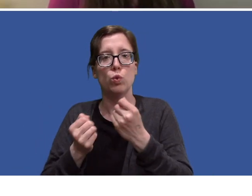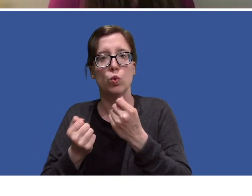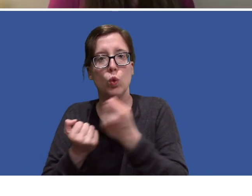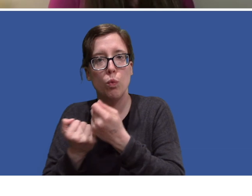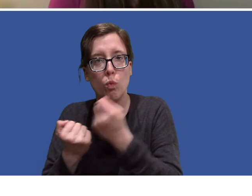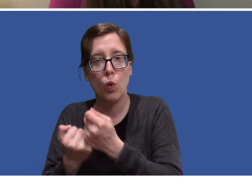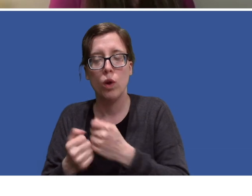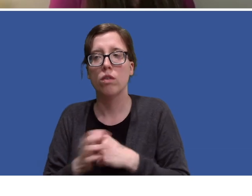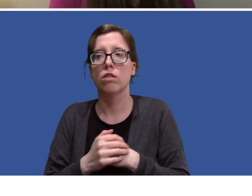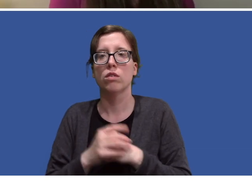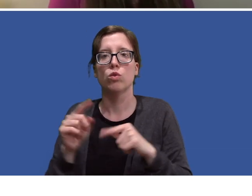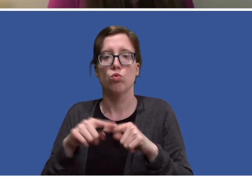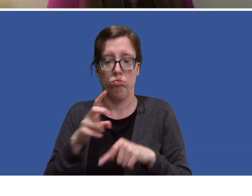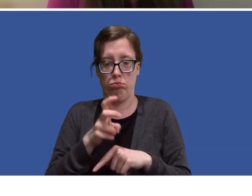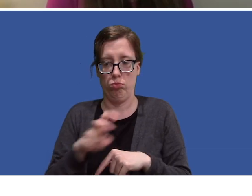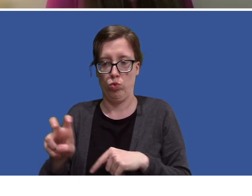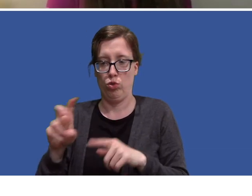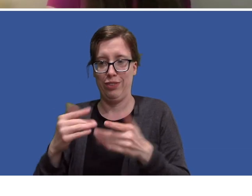be helpful.